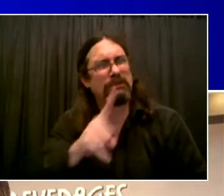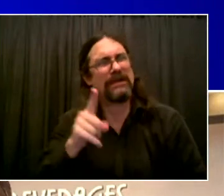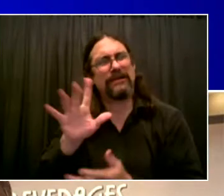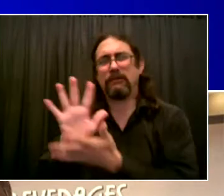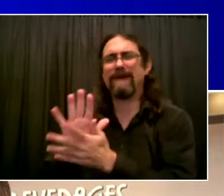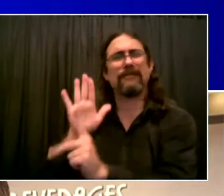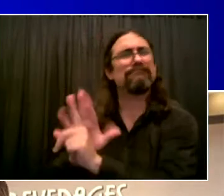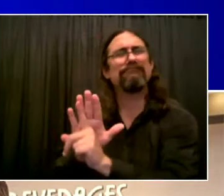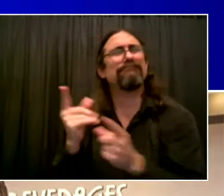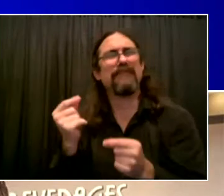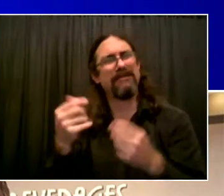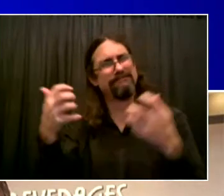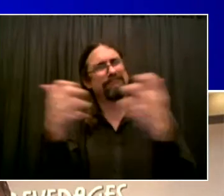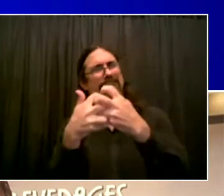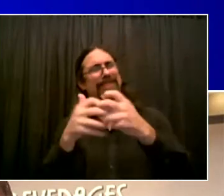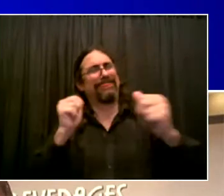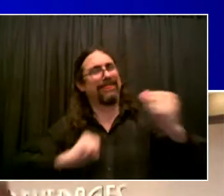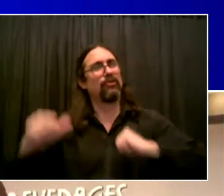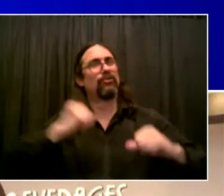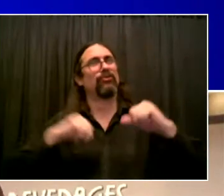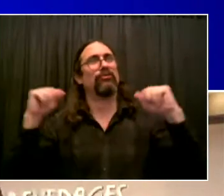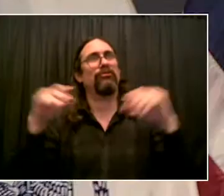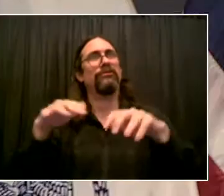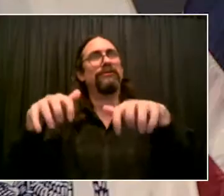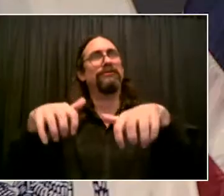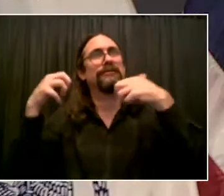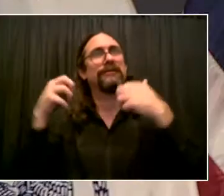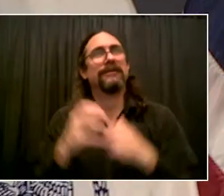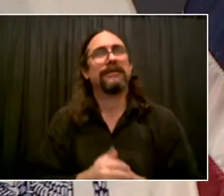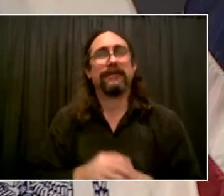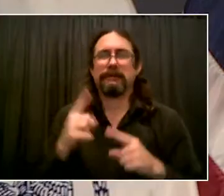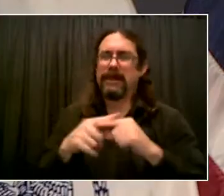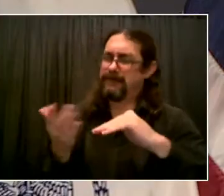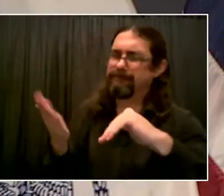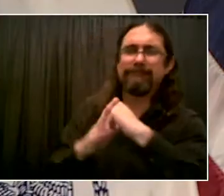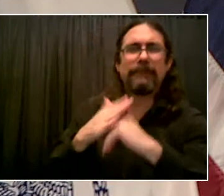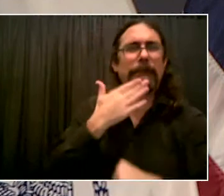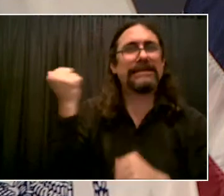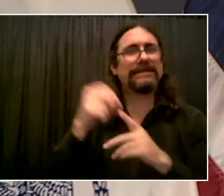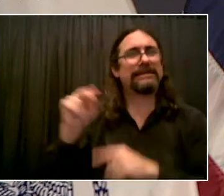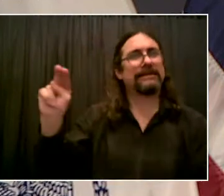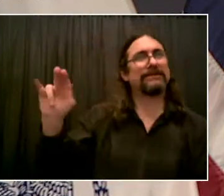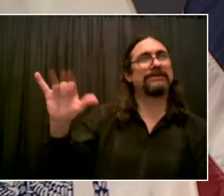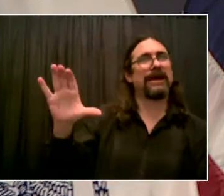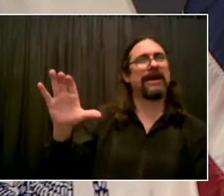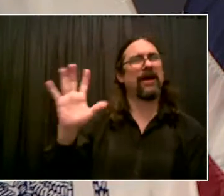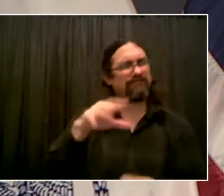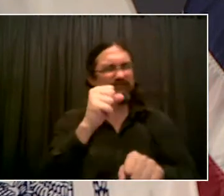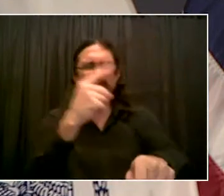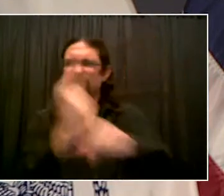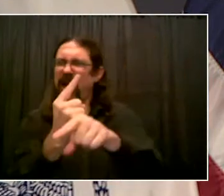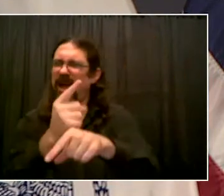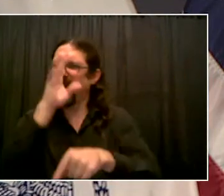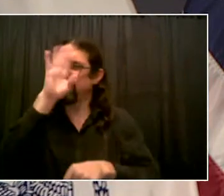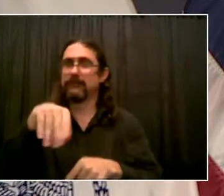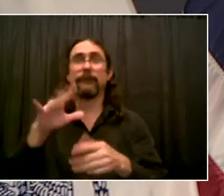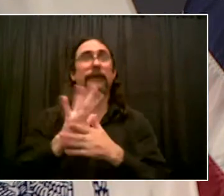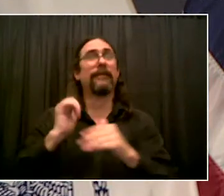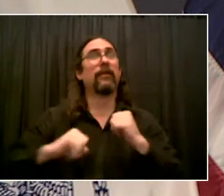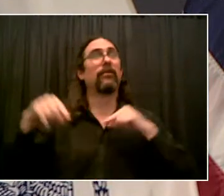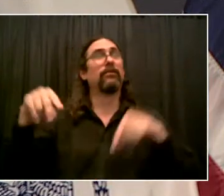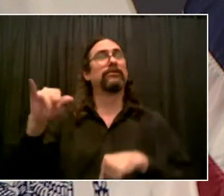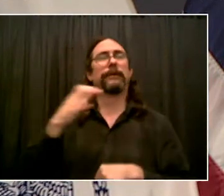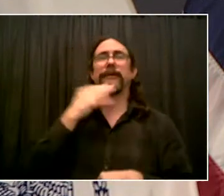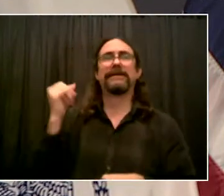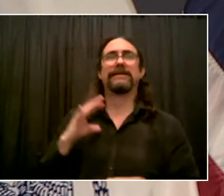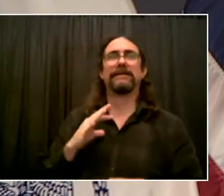Especially in New York City, absolutely. Amen, amen. So everyone get on out there. This is the best time to go back to the movies, get vaccinated, get the incentive.